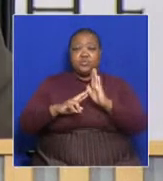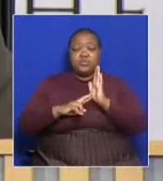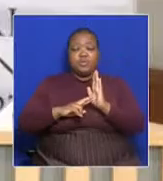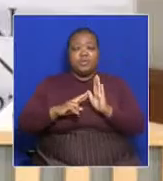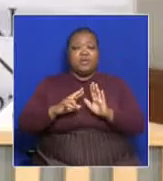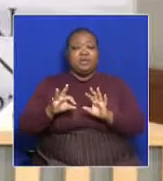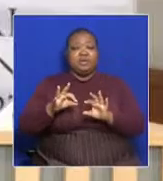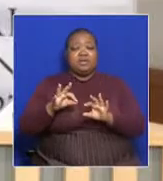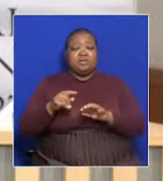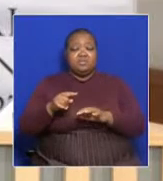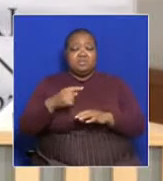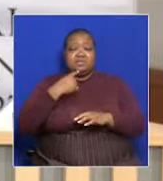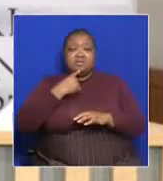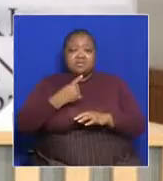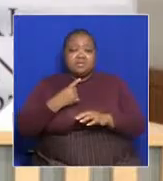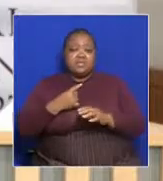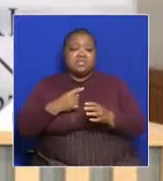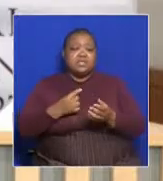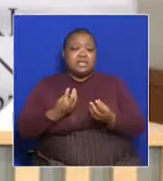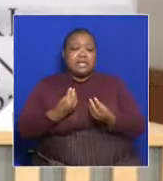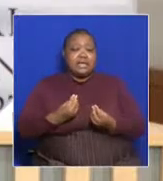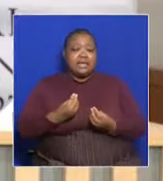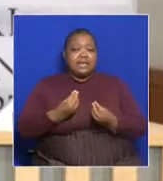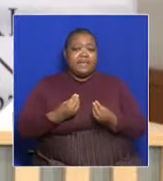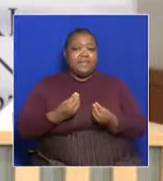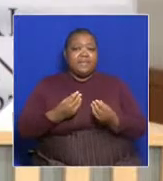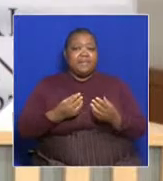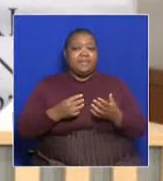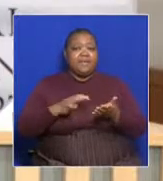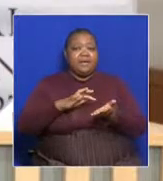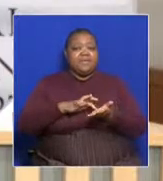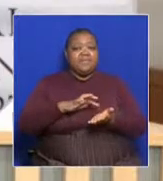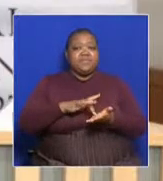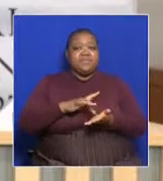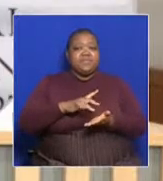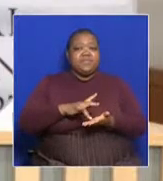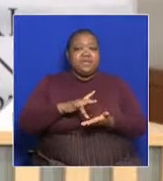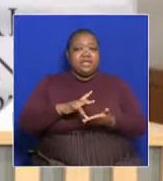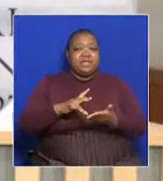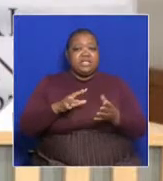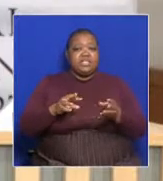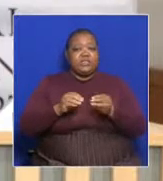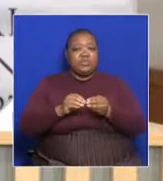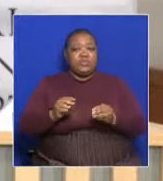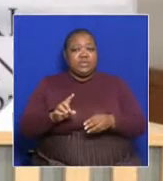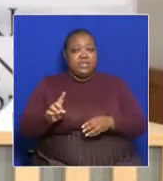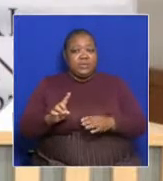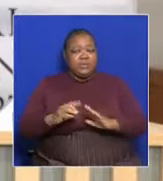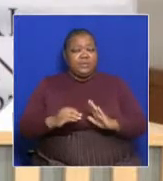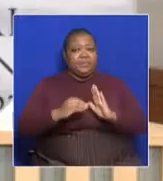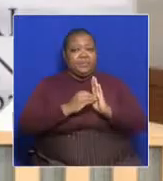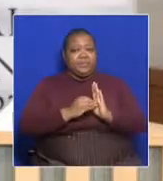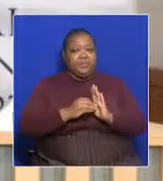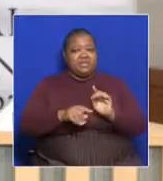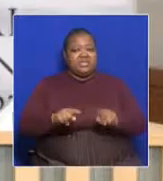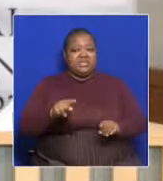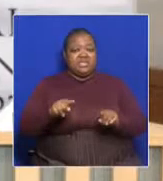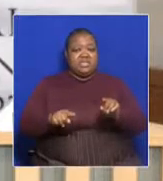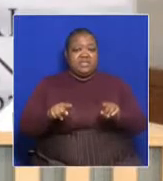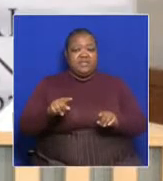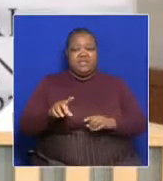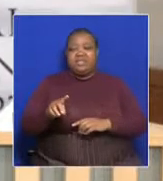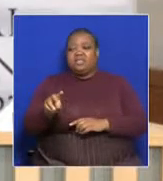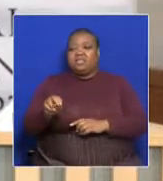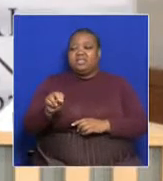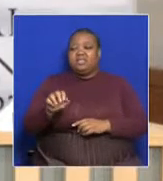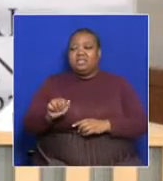uplifted X number of prints or a different type of DNA. We tested it, and this